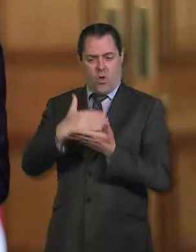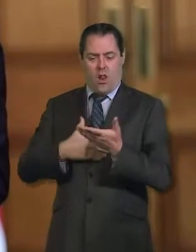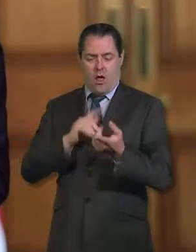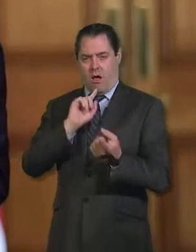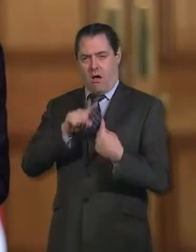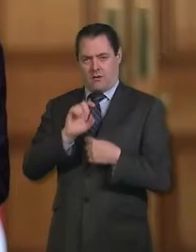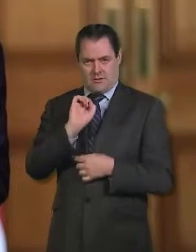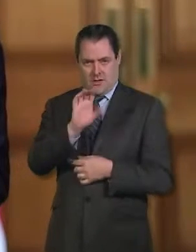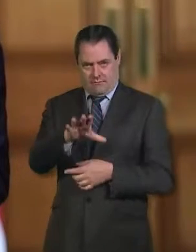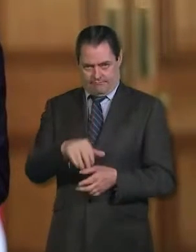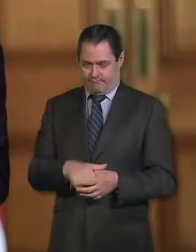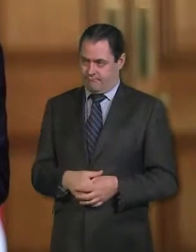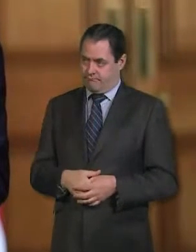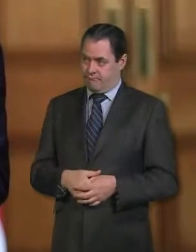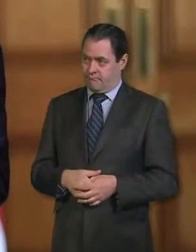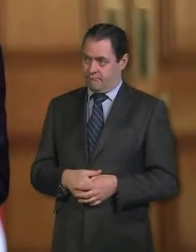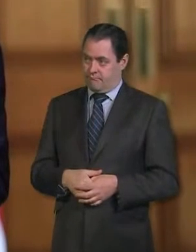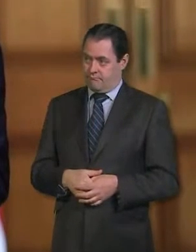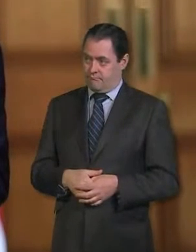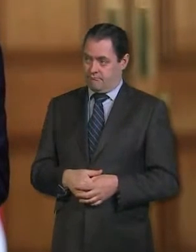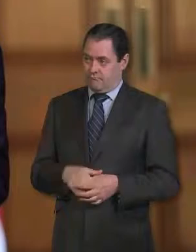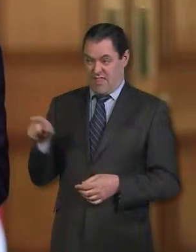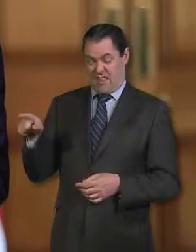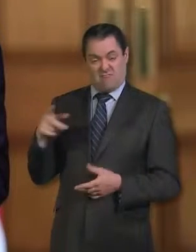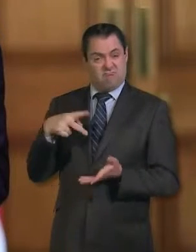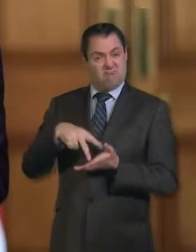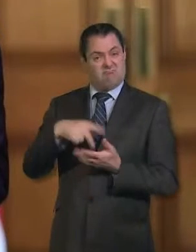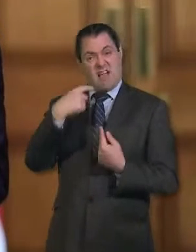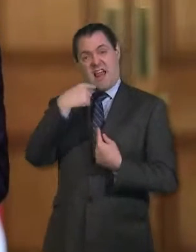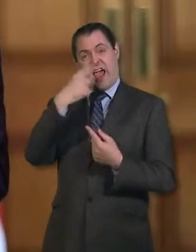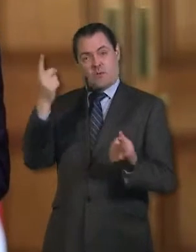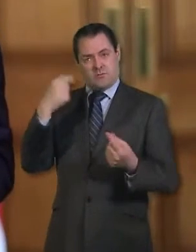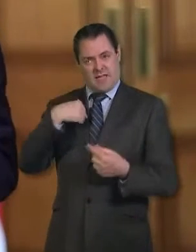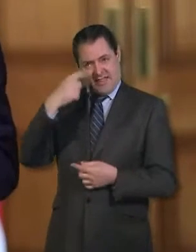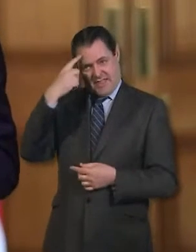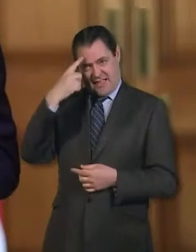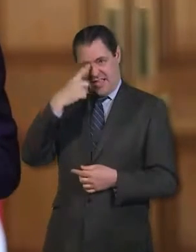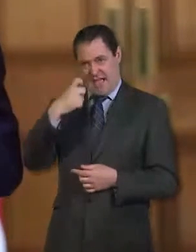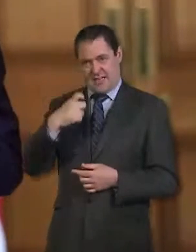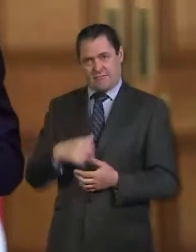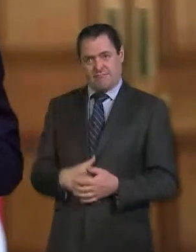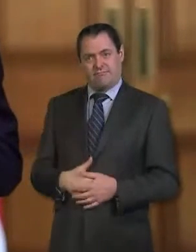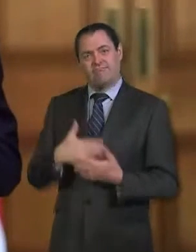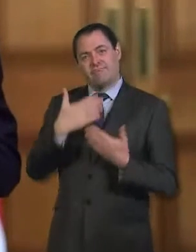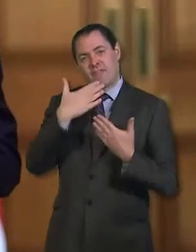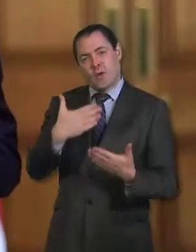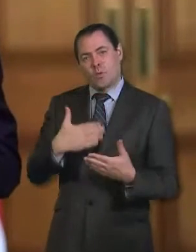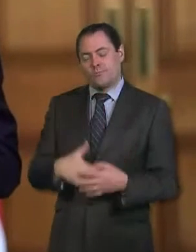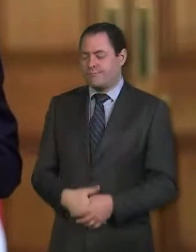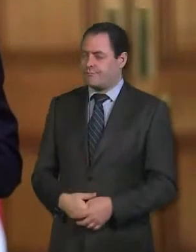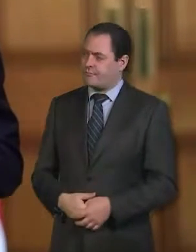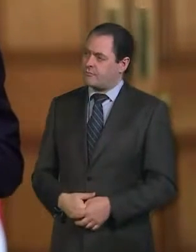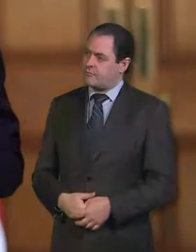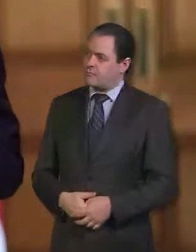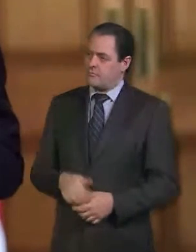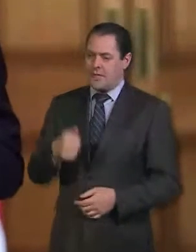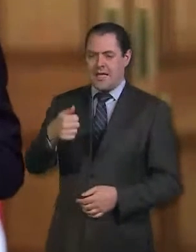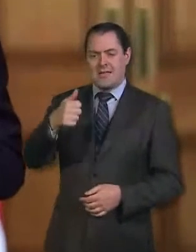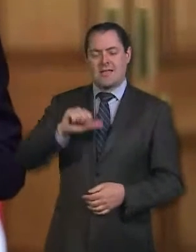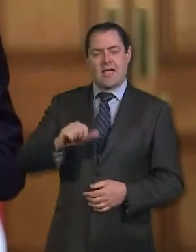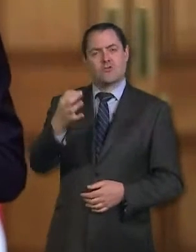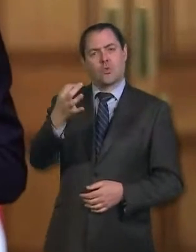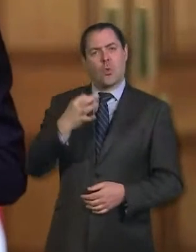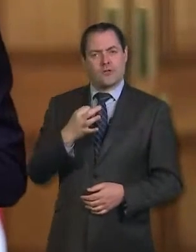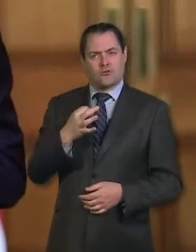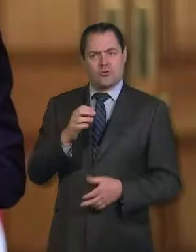from this podium. I think we can make that commitment. Thank you, Martin. The next question is from Ellie